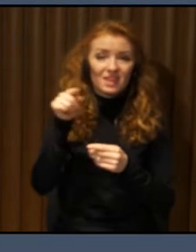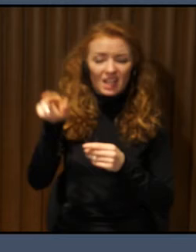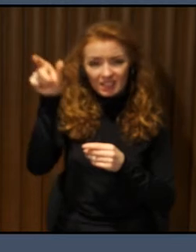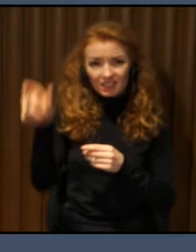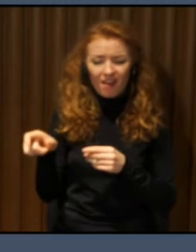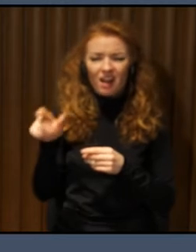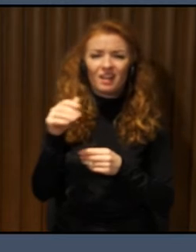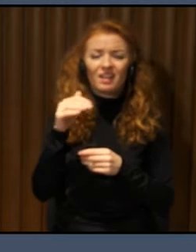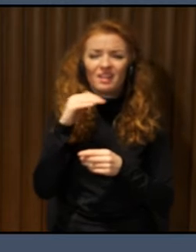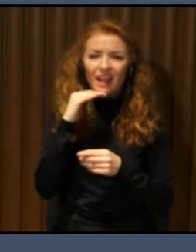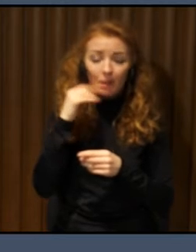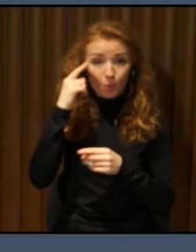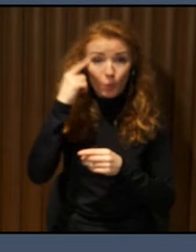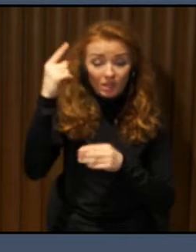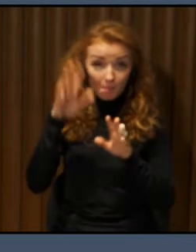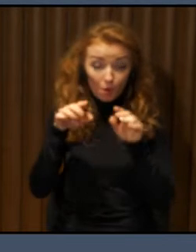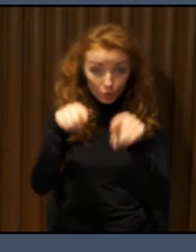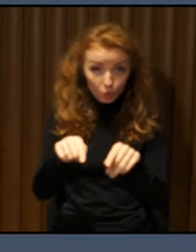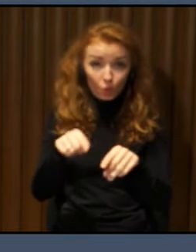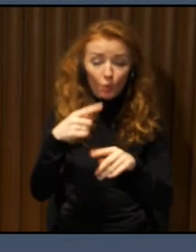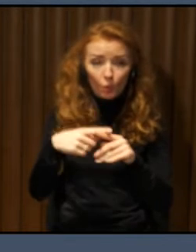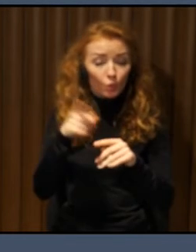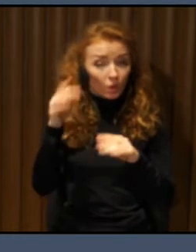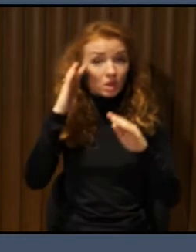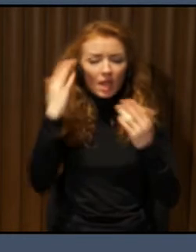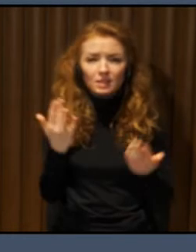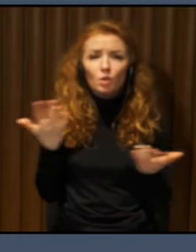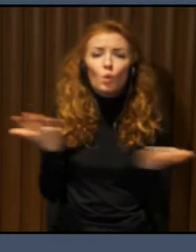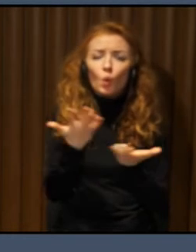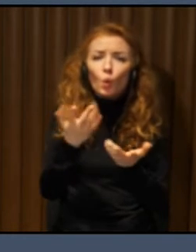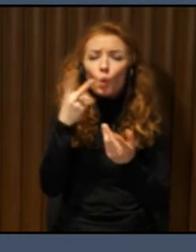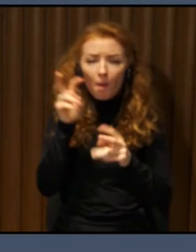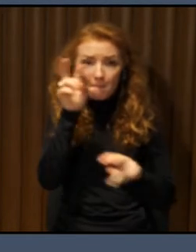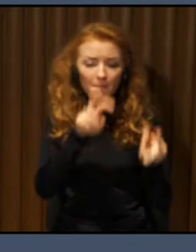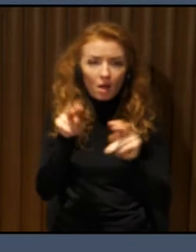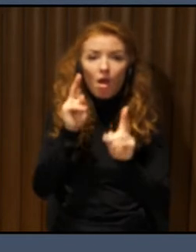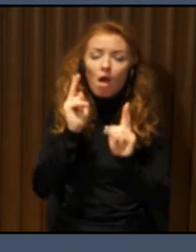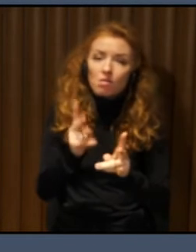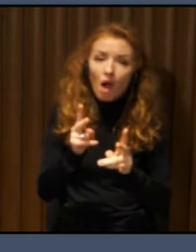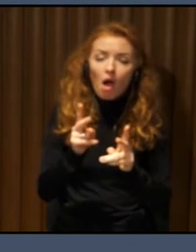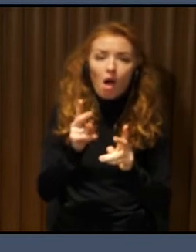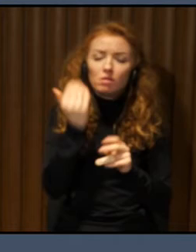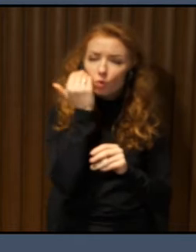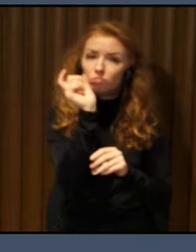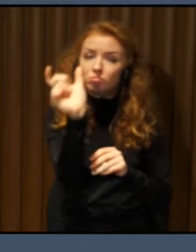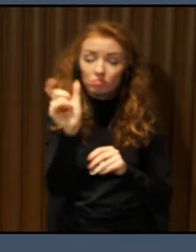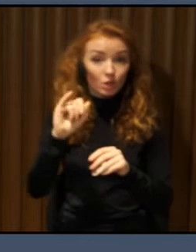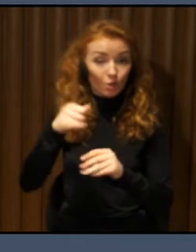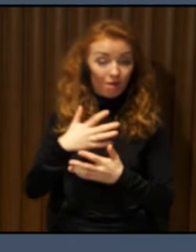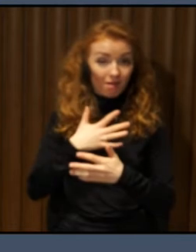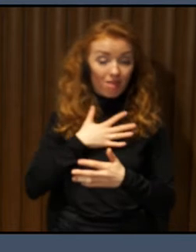especially if you're not familiar with the social sector. You may not know what something's called. In Canada, we have a very